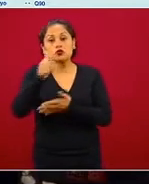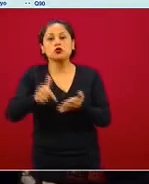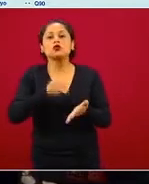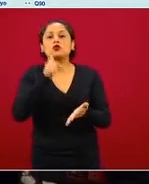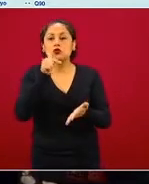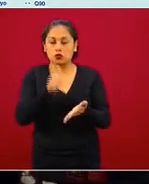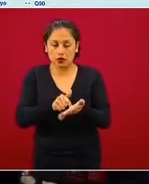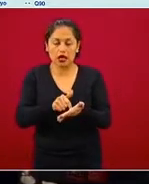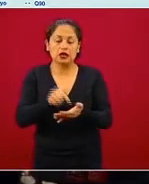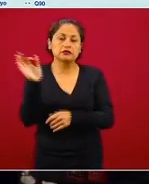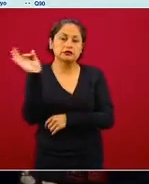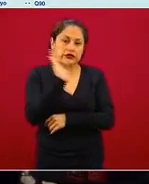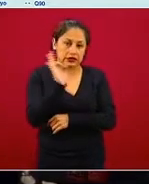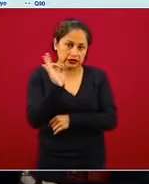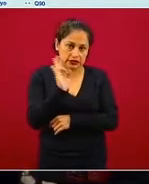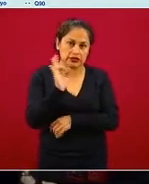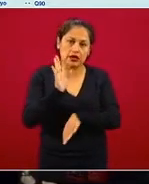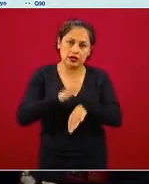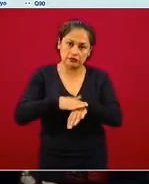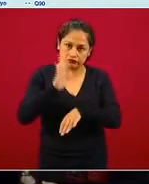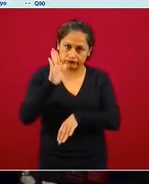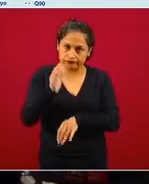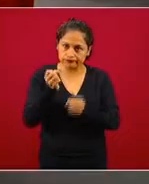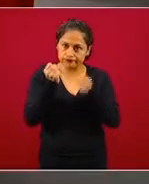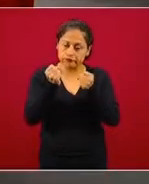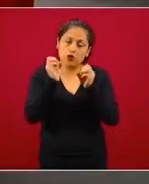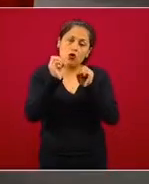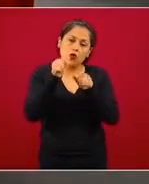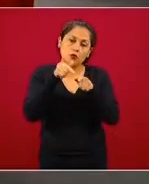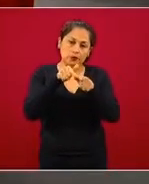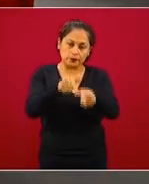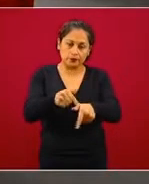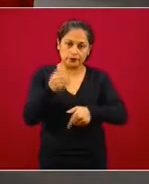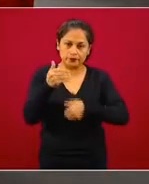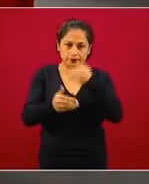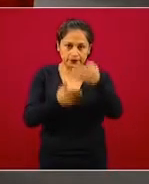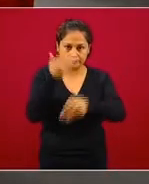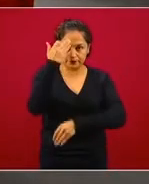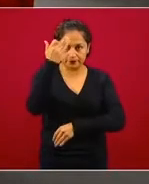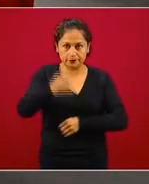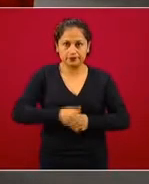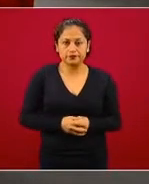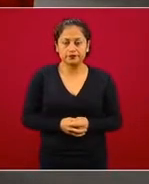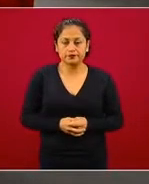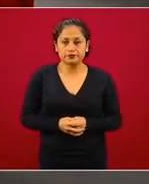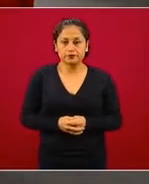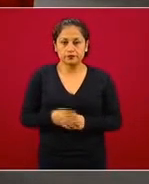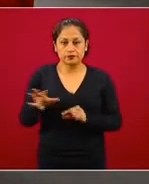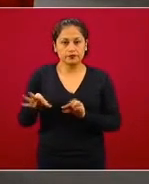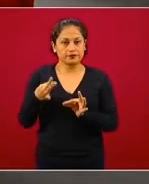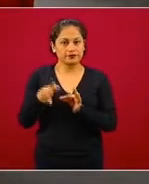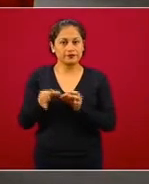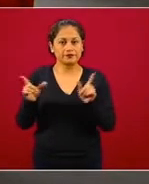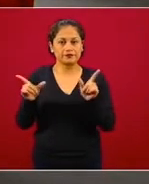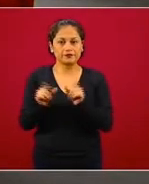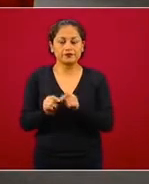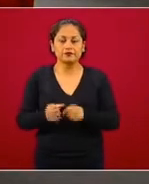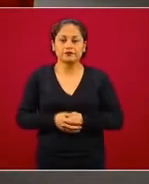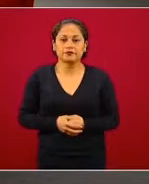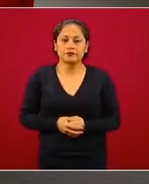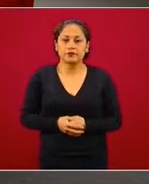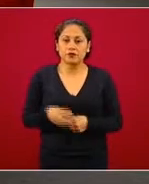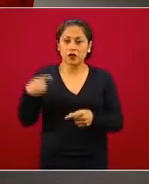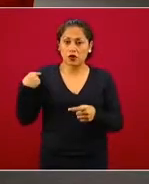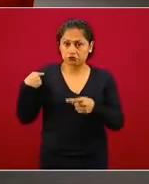transmission is happening. So with the 5 cities that we started with, and then we saw 4 cities that were lower, that were going down in their